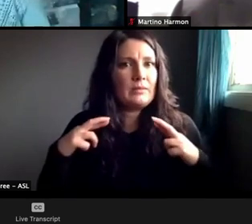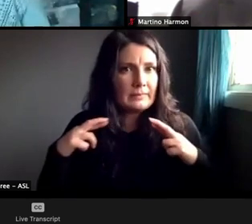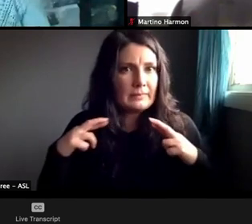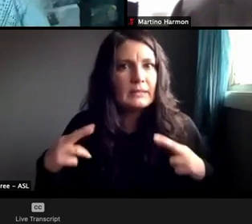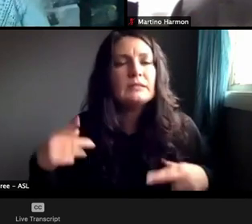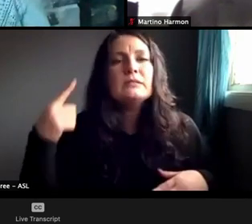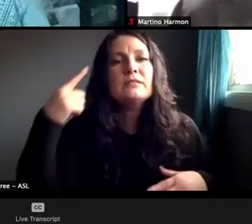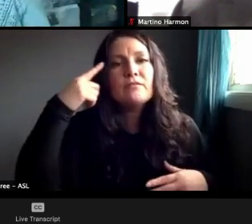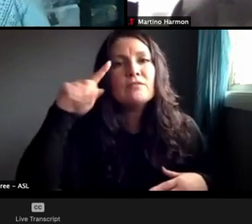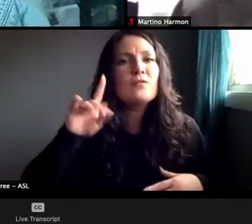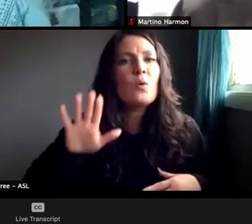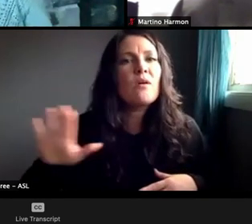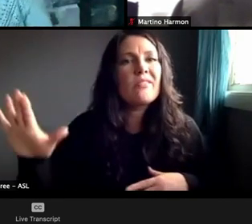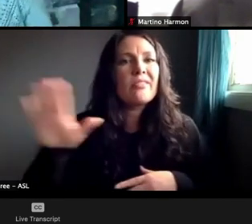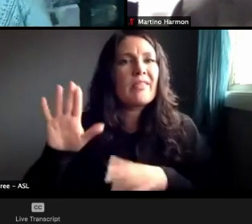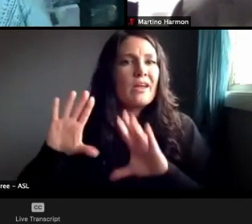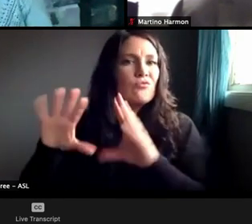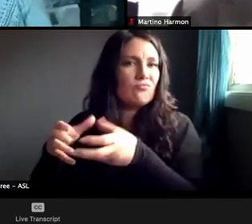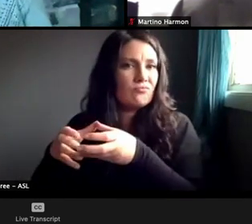effective as of January